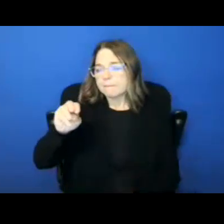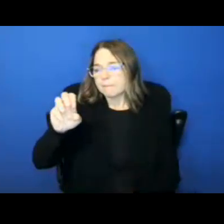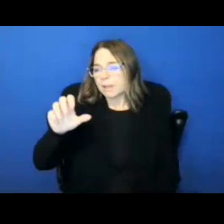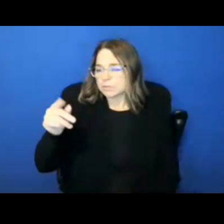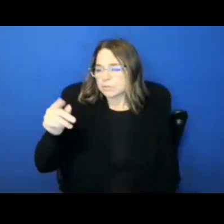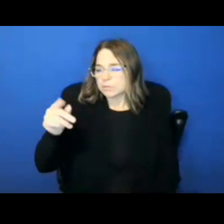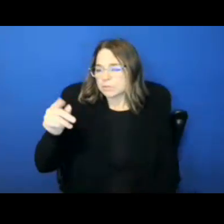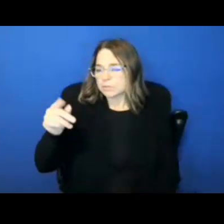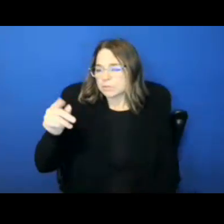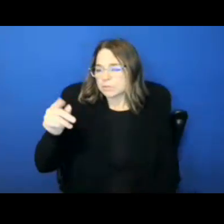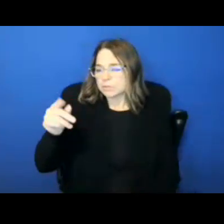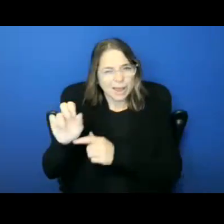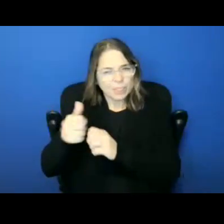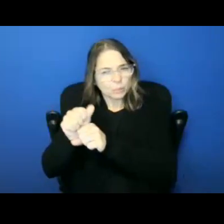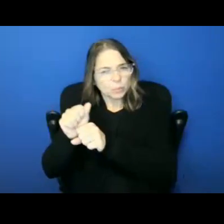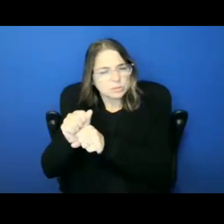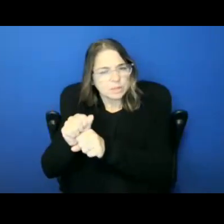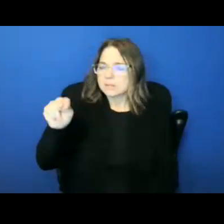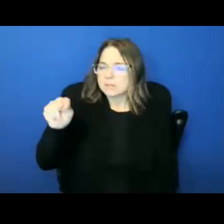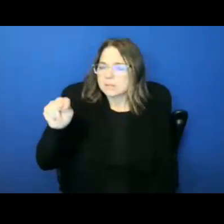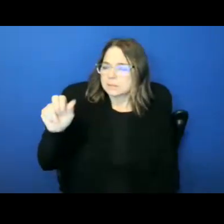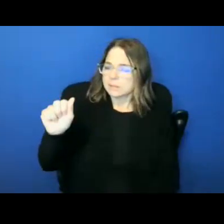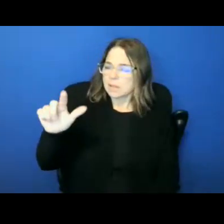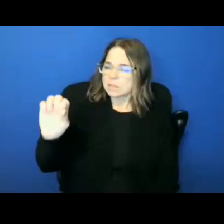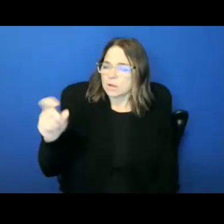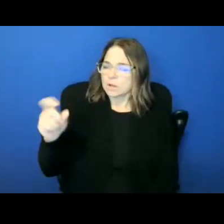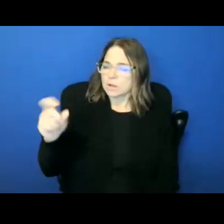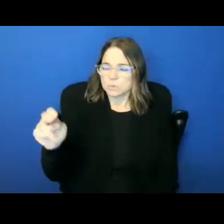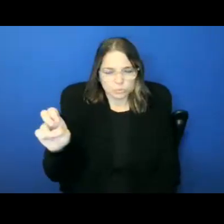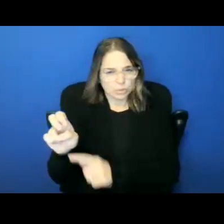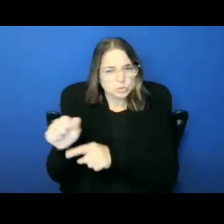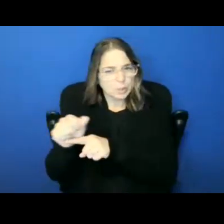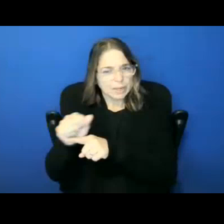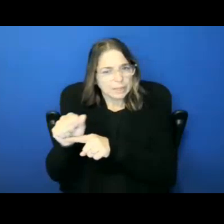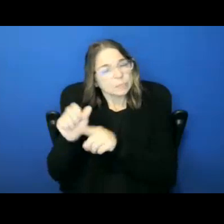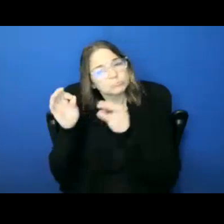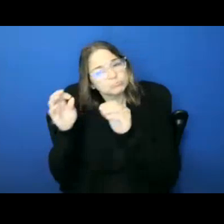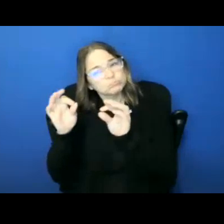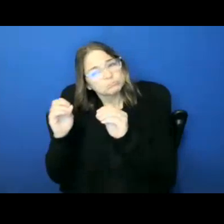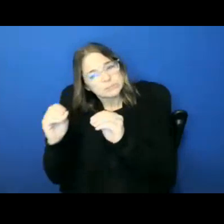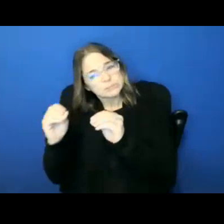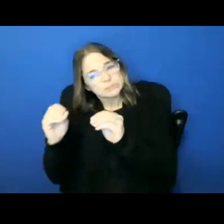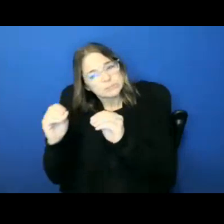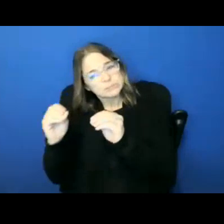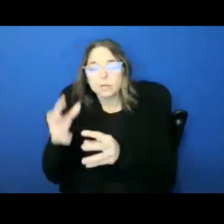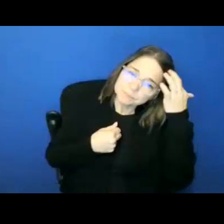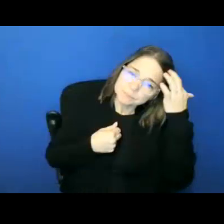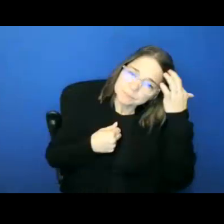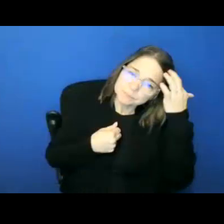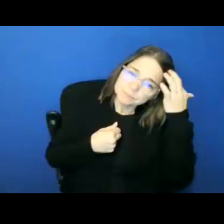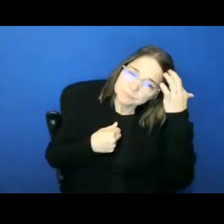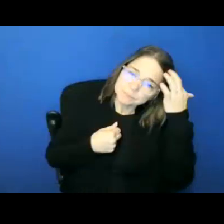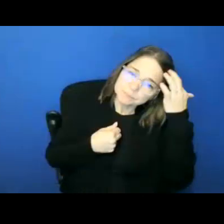understand how naloxone works. One of the things that we do trainings and getting people to understand, like, trust